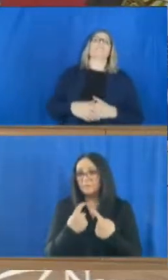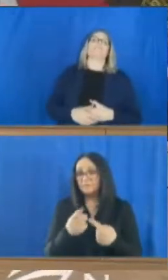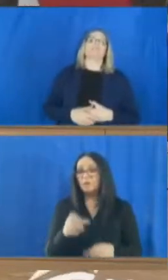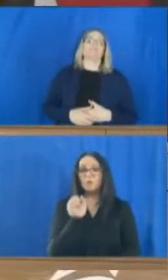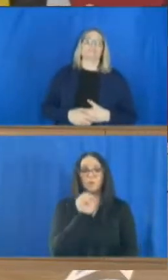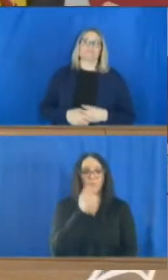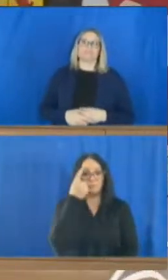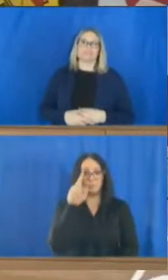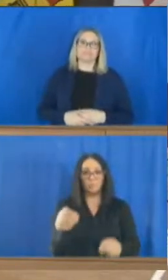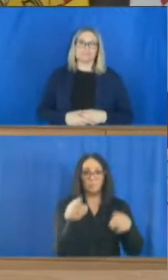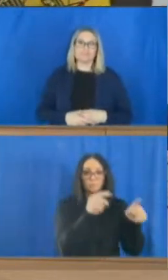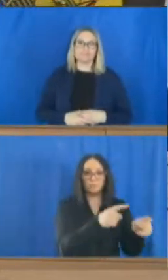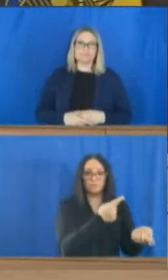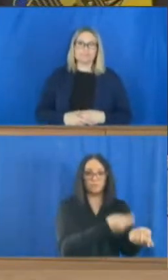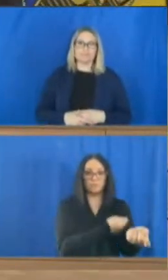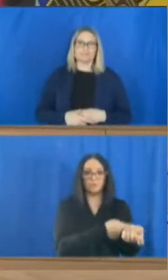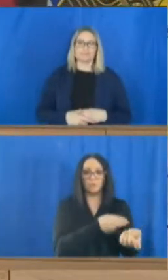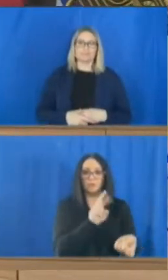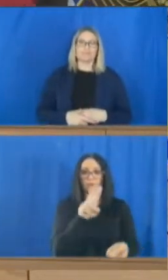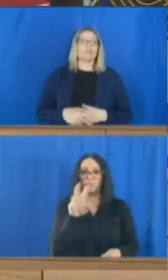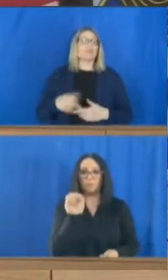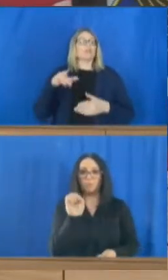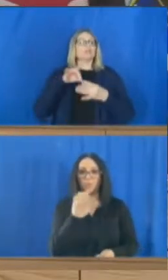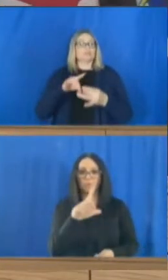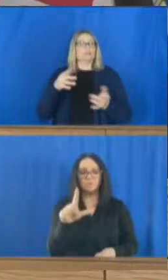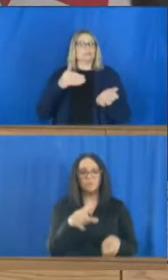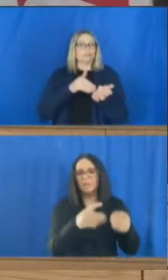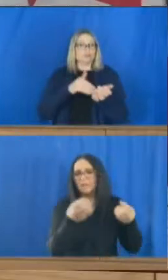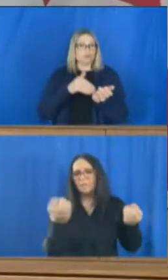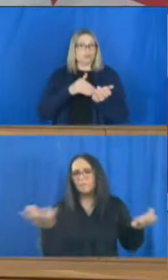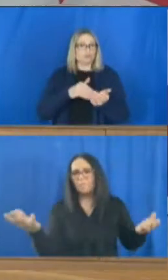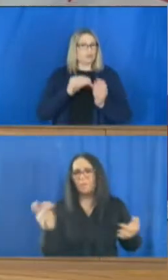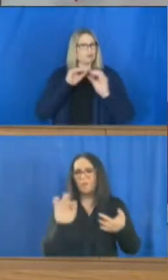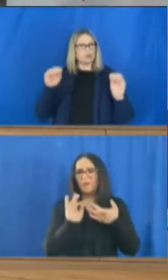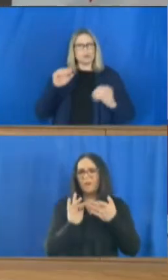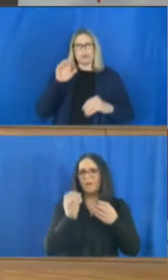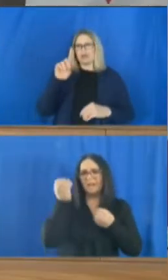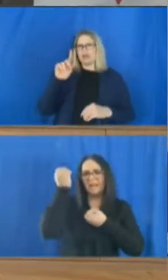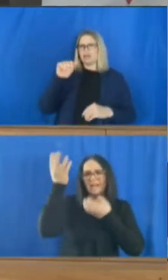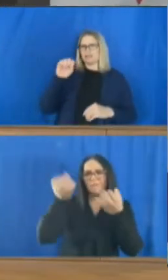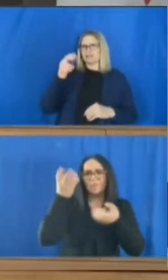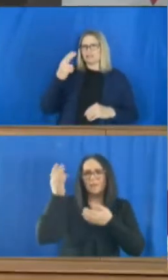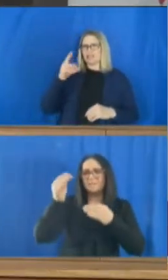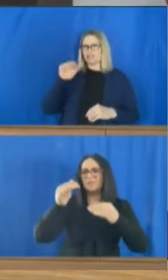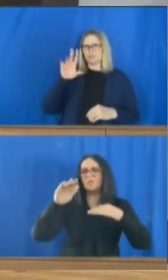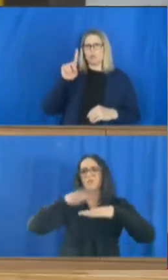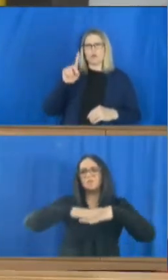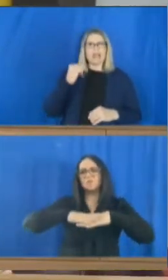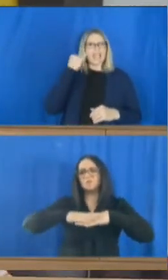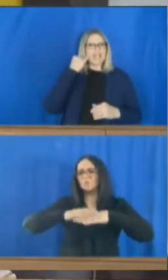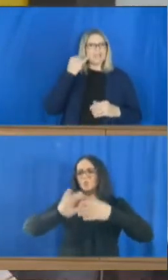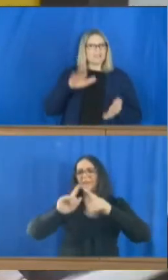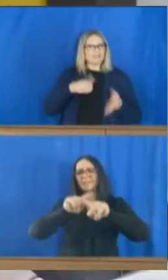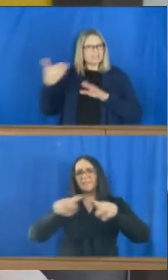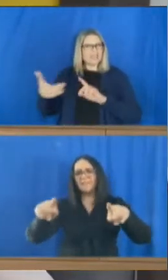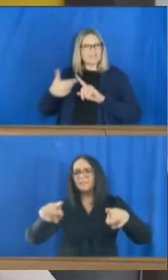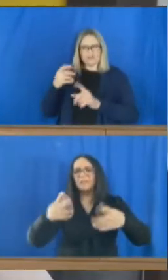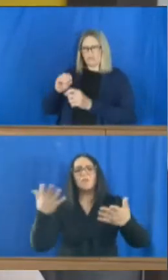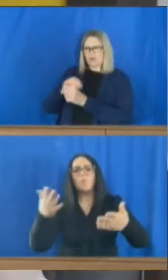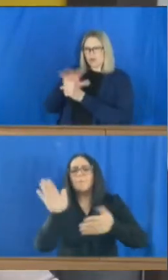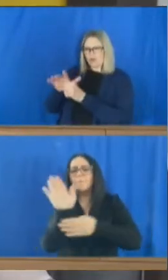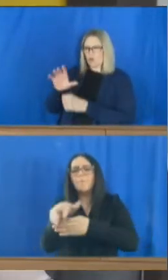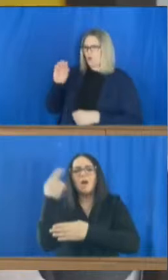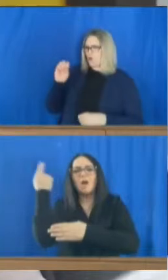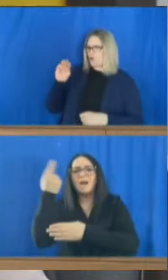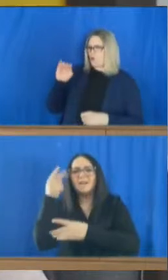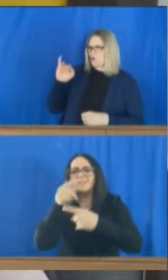but 44 people have died in 13 days, including people in their 40s, and 6 deaths reported yesterday alone. Can you provide an